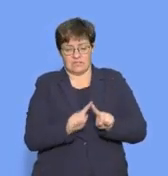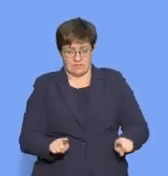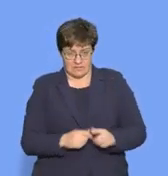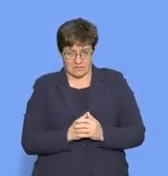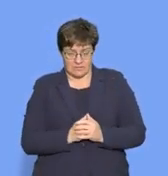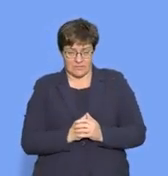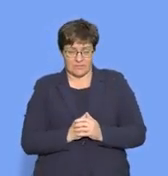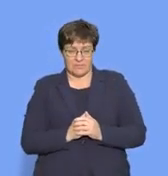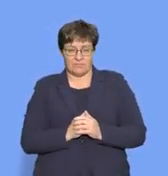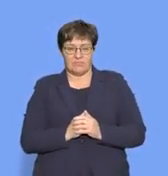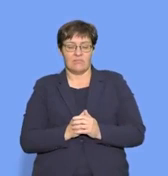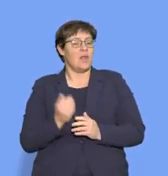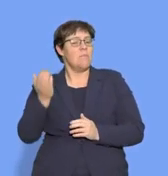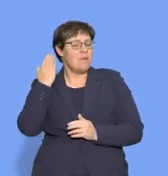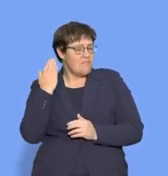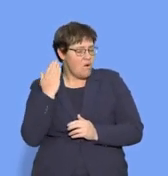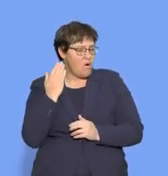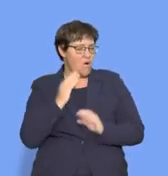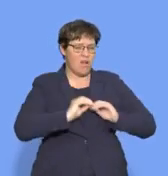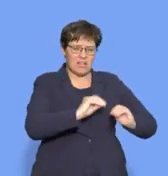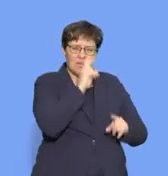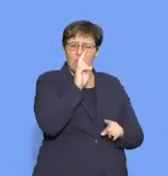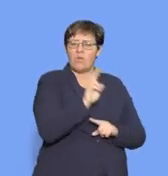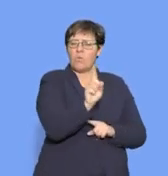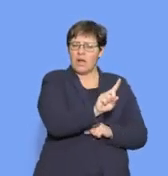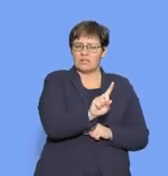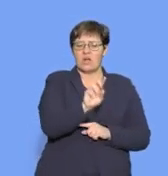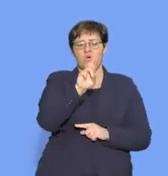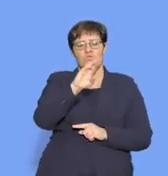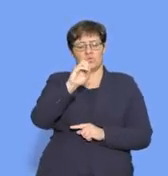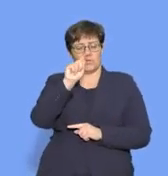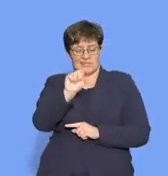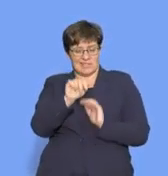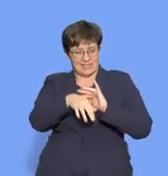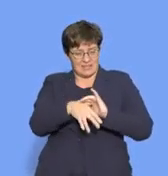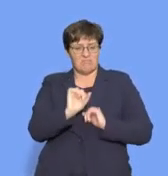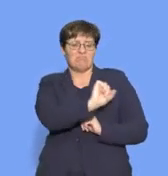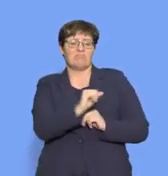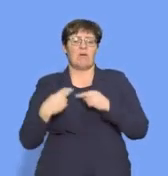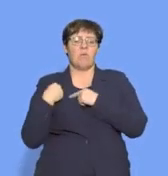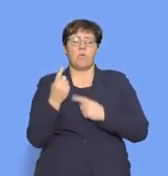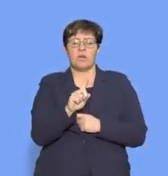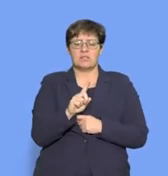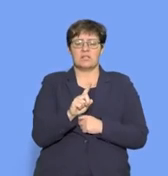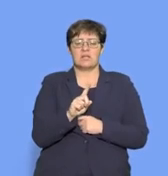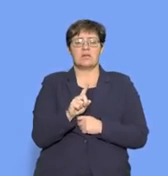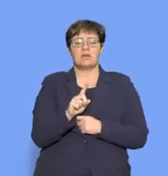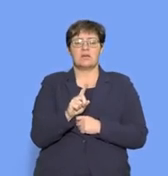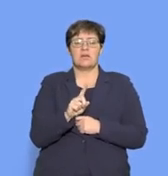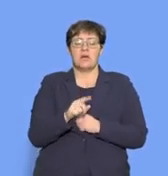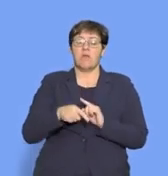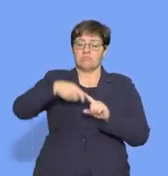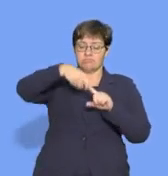out. In the last lesson, we looked at the root with its functions of